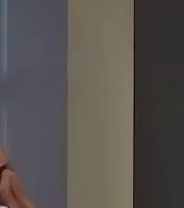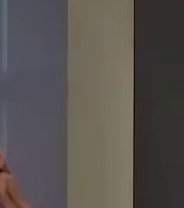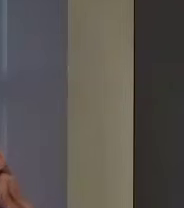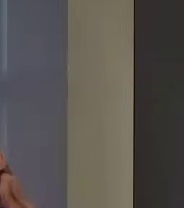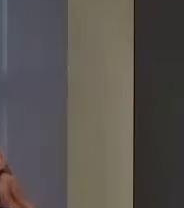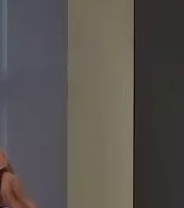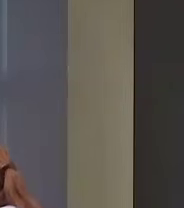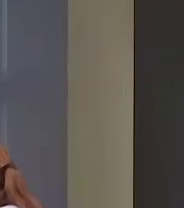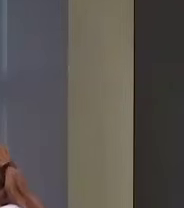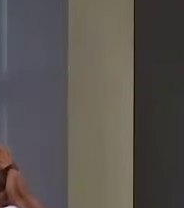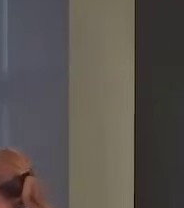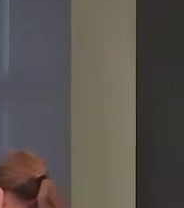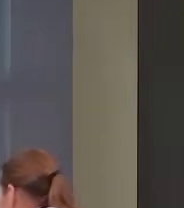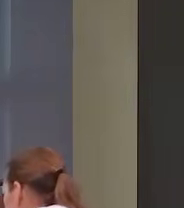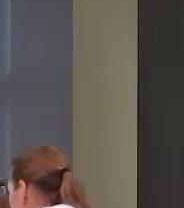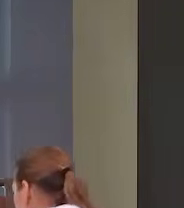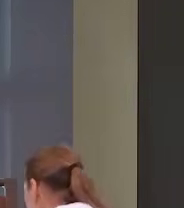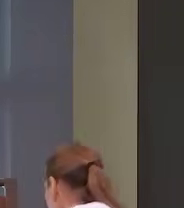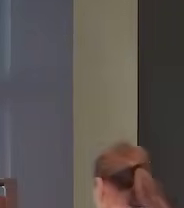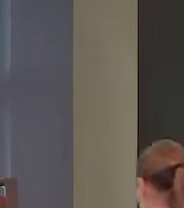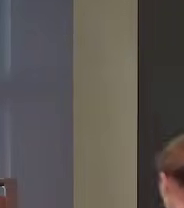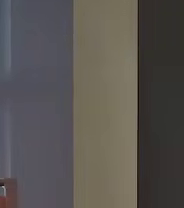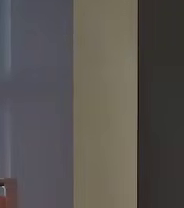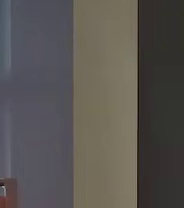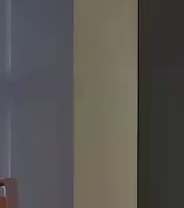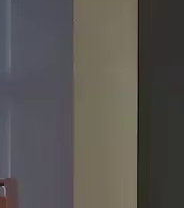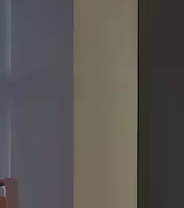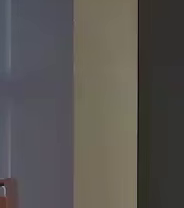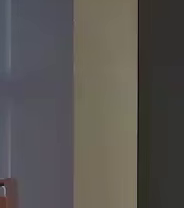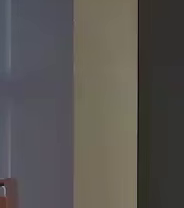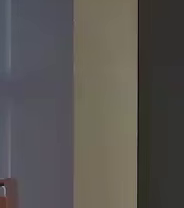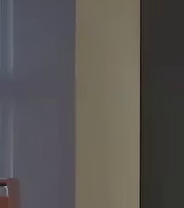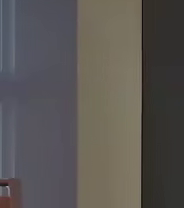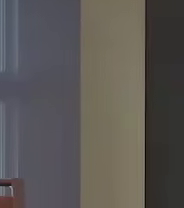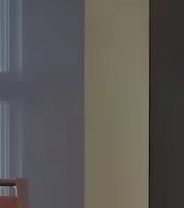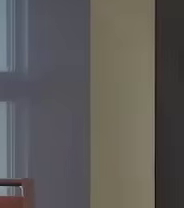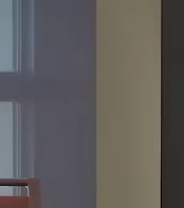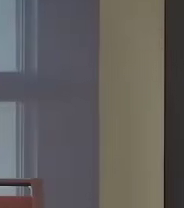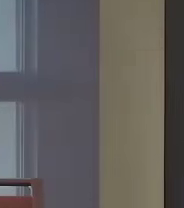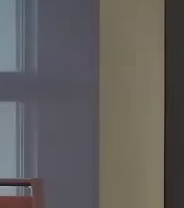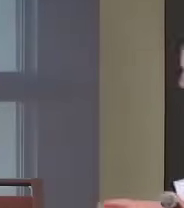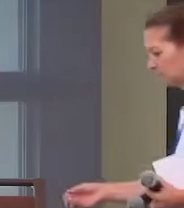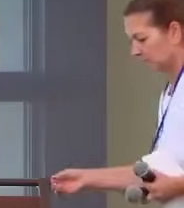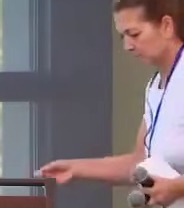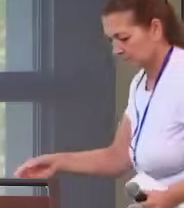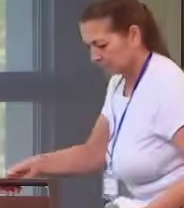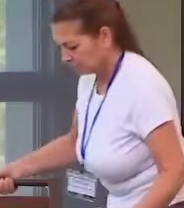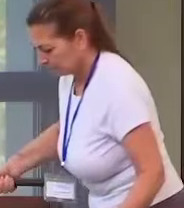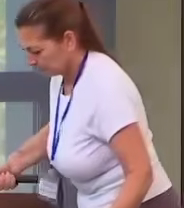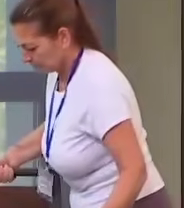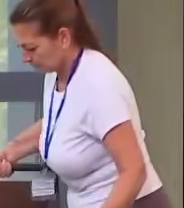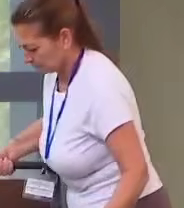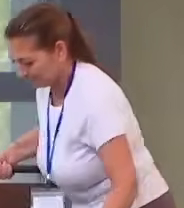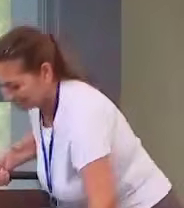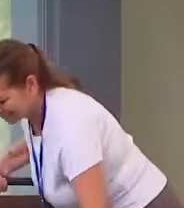So about 2 years ago, we created this patient advocacy panel because so many patients in the community, you know, really